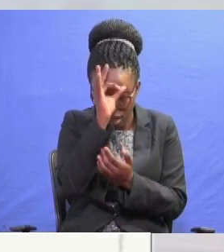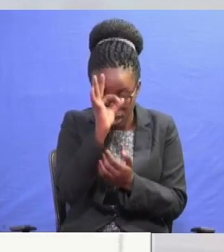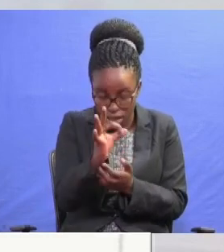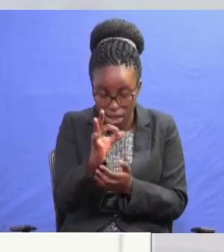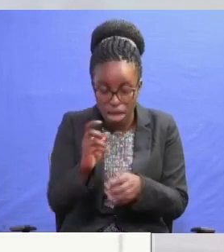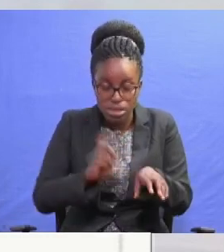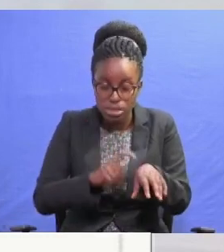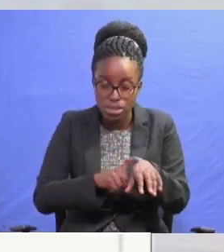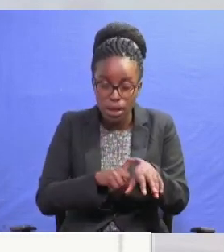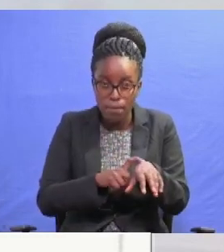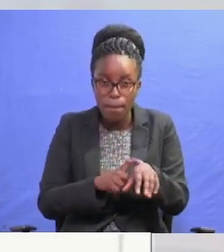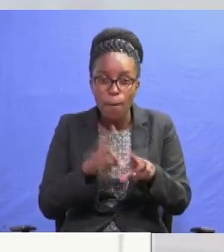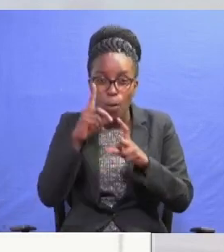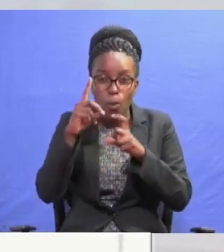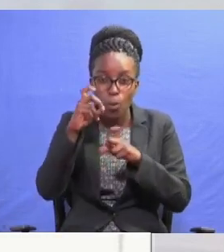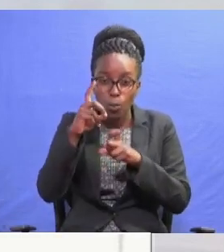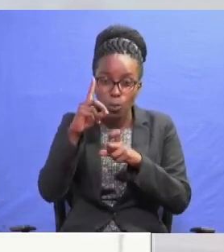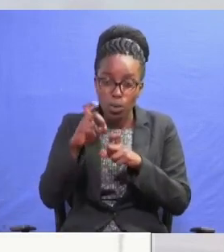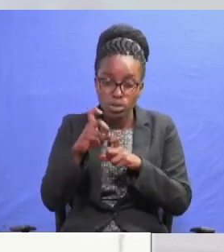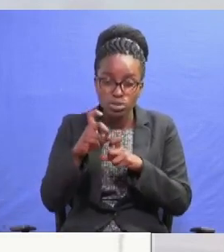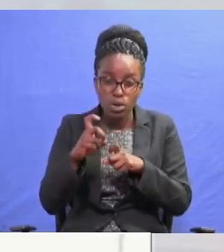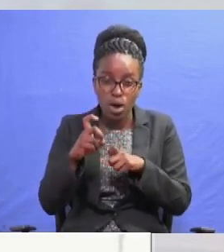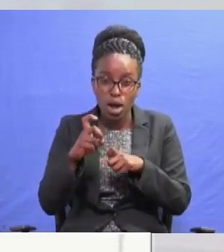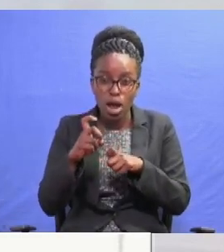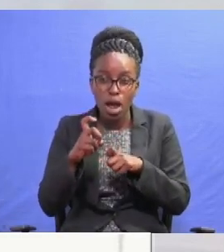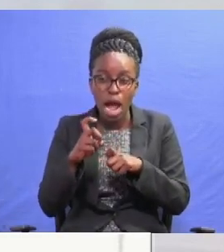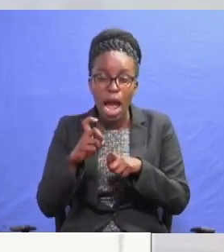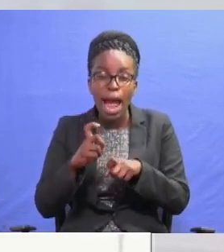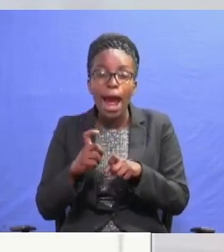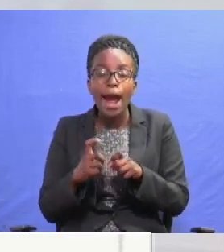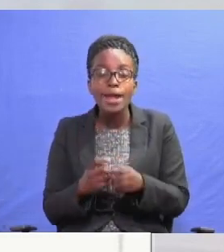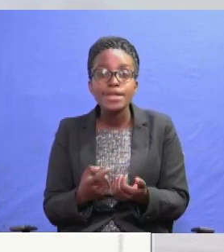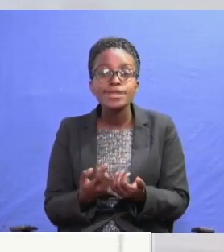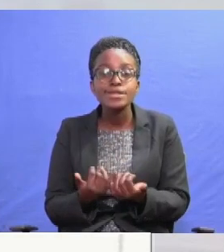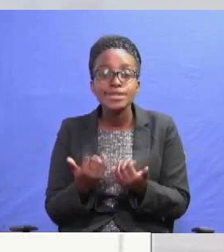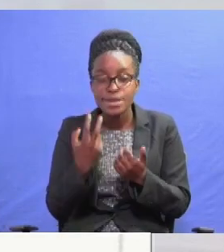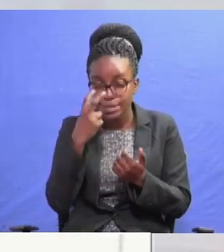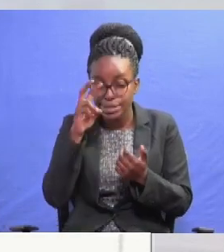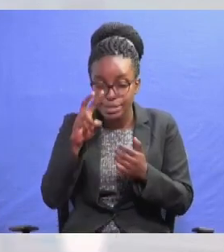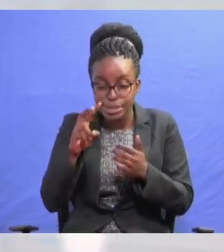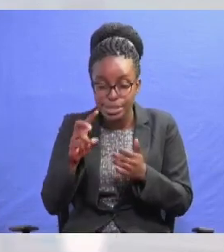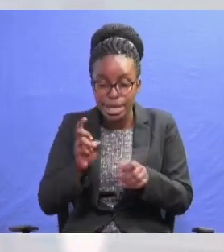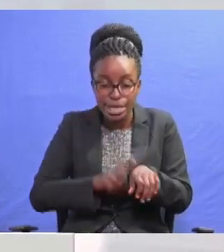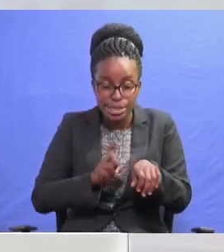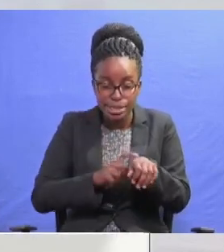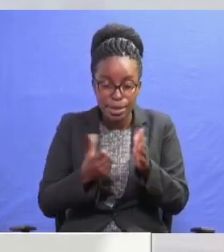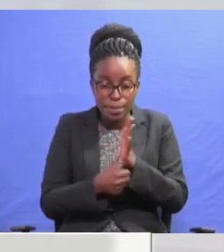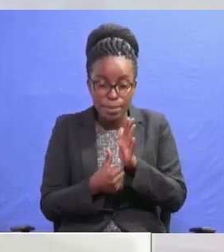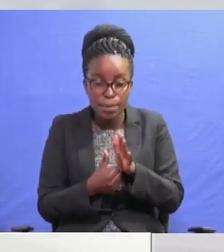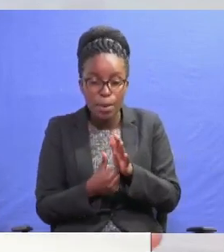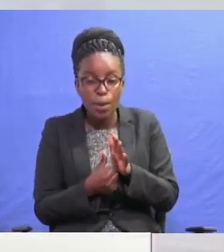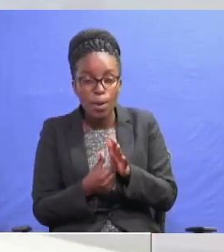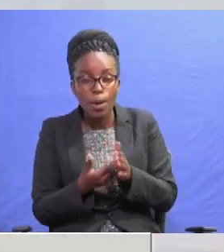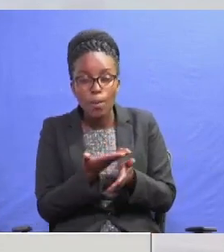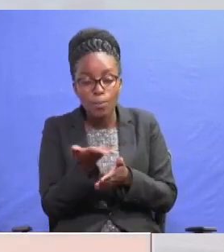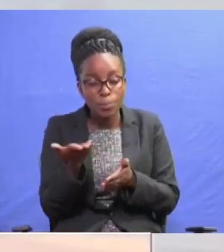Well, this is not something that we have witnessed for quite a while. This is something so new. If it happened maybe long